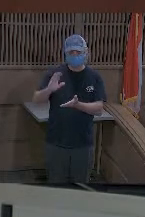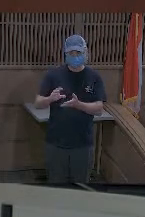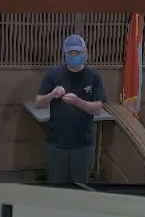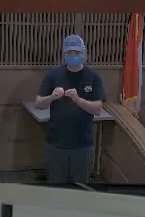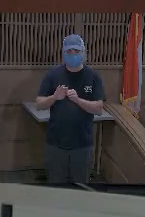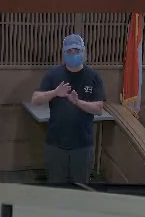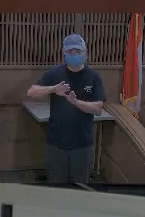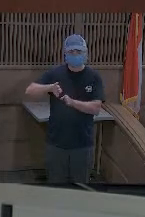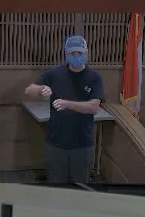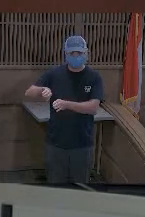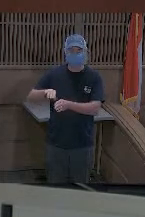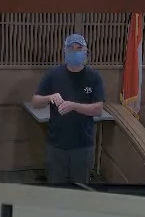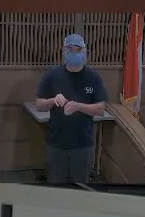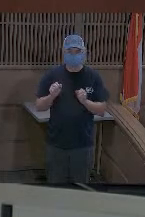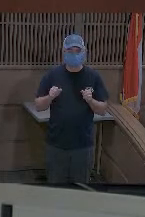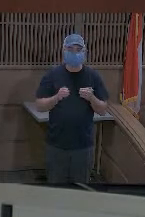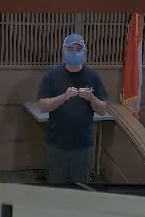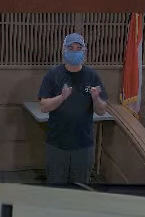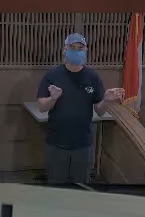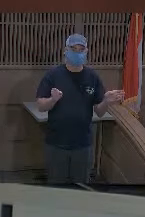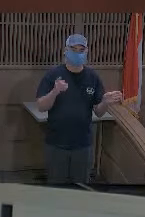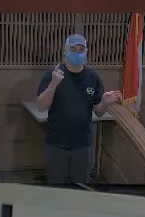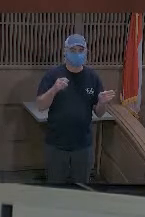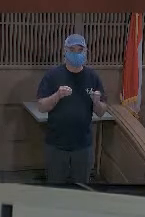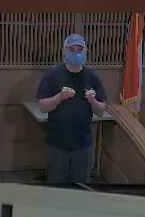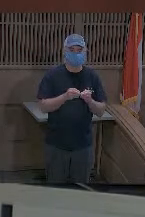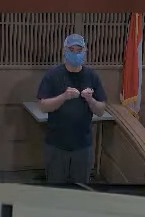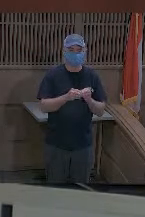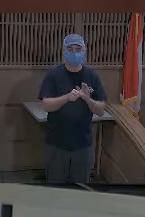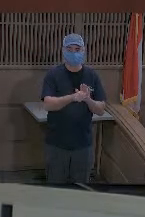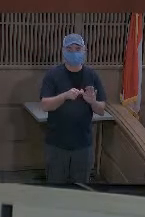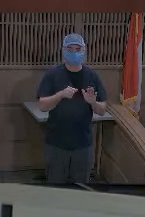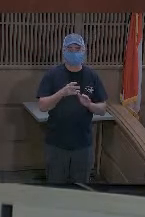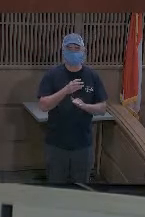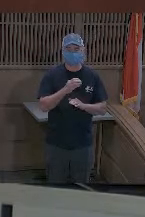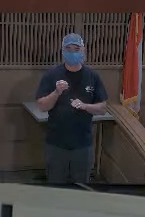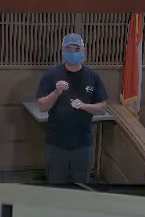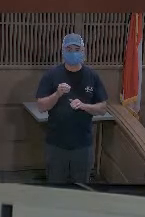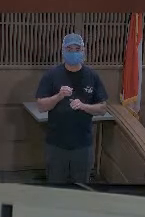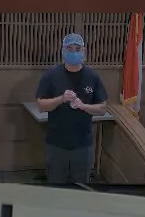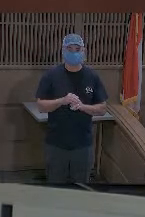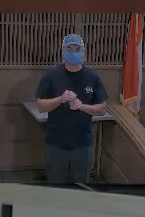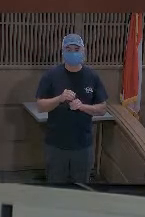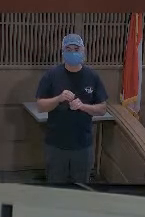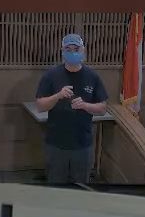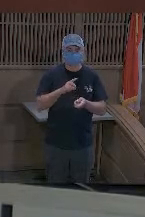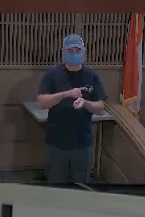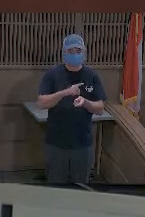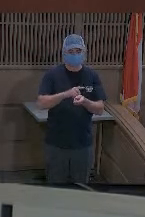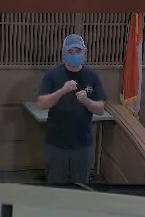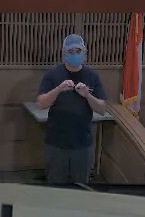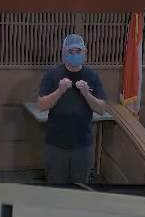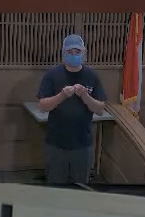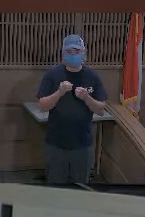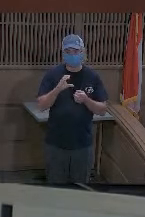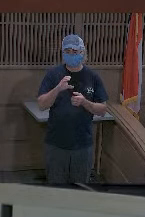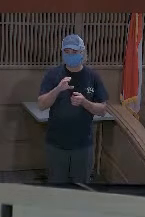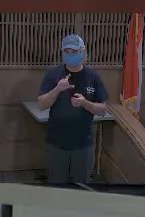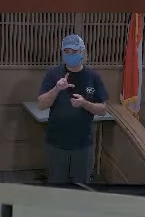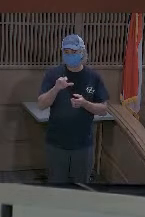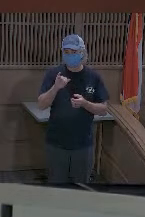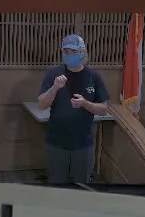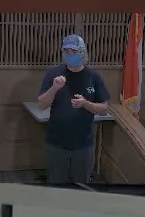also want you to know that all our clinics are open and operating at full capacity. Now, we regret that the suspension